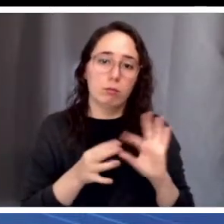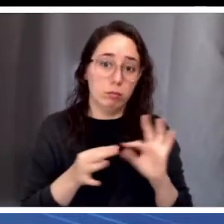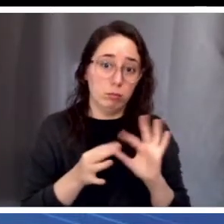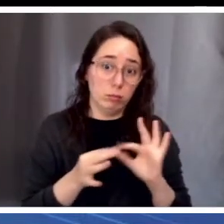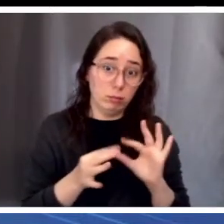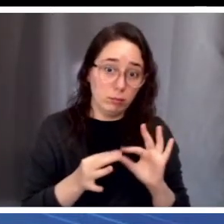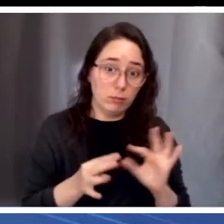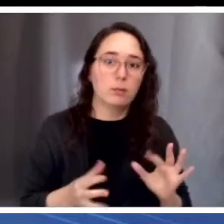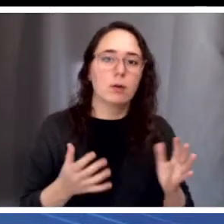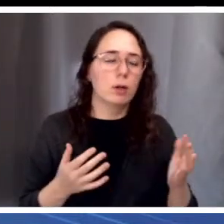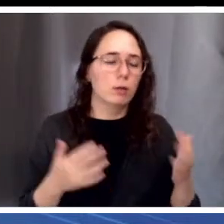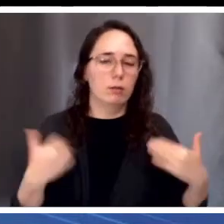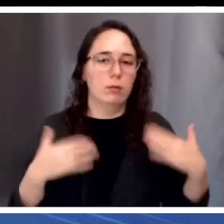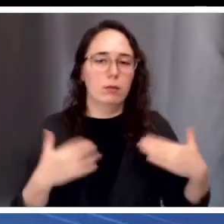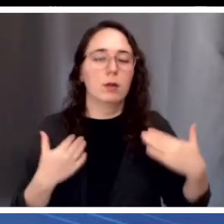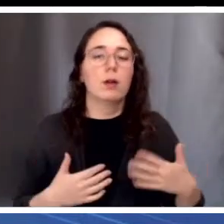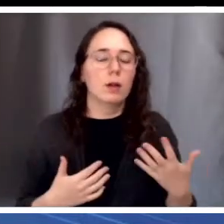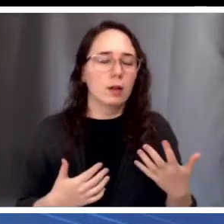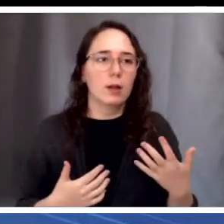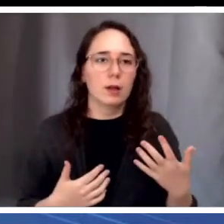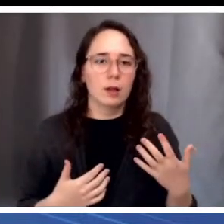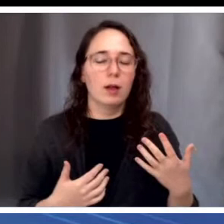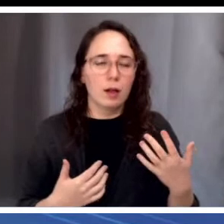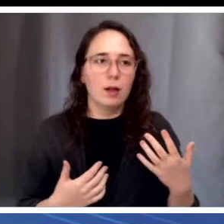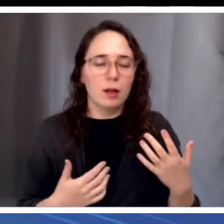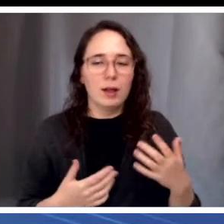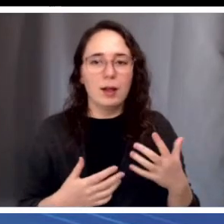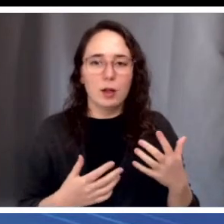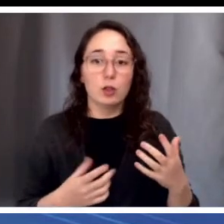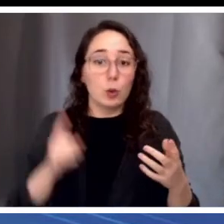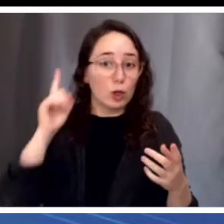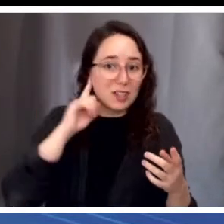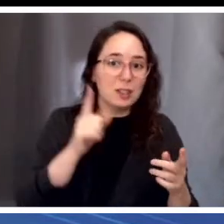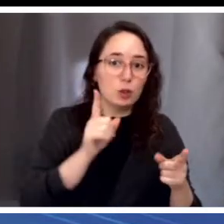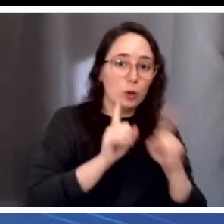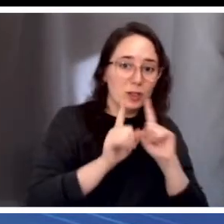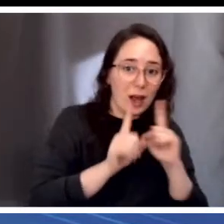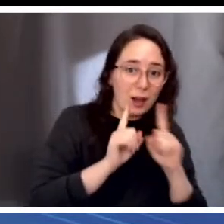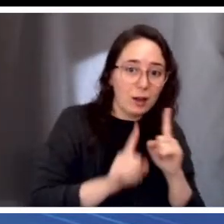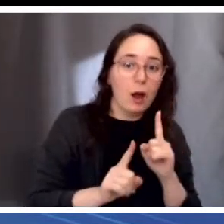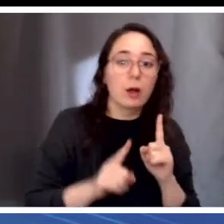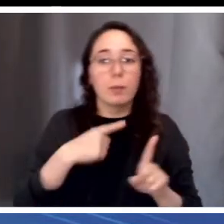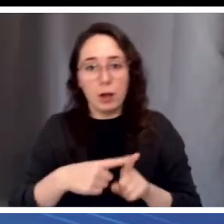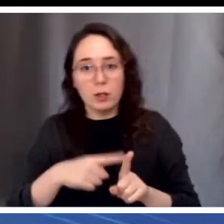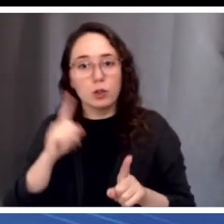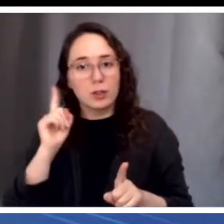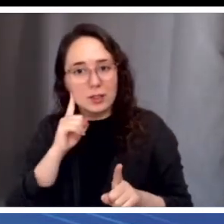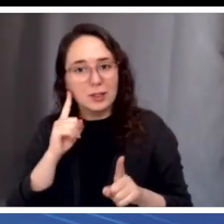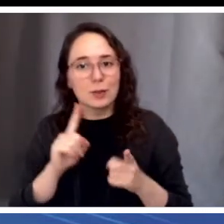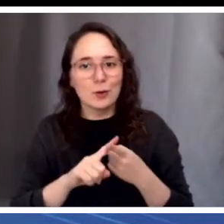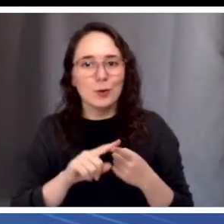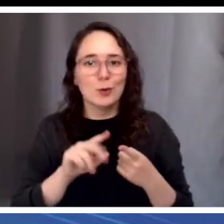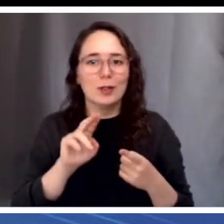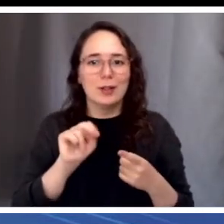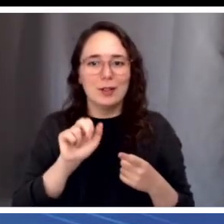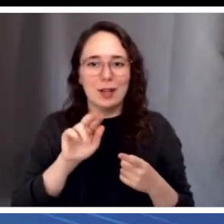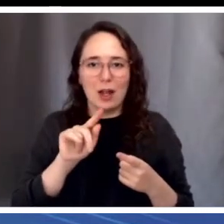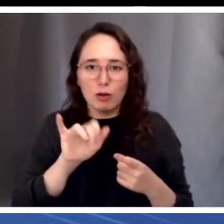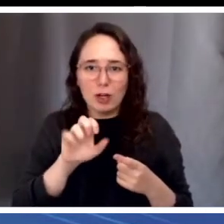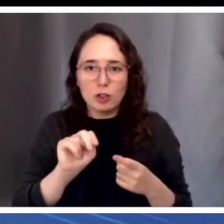the time. So not only are you listening to the content, you're listening to someone like me narrate it, and those that are on the spectrum,